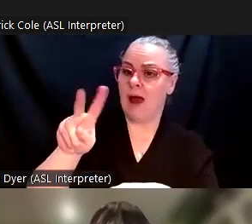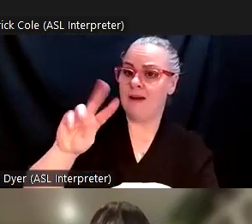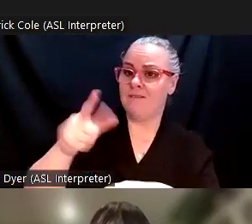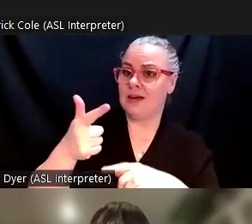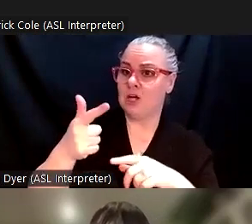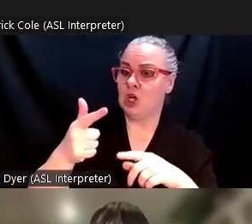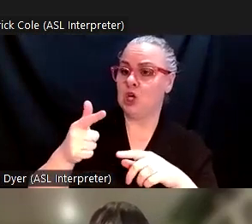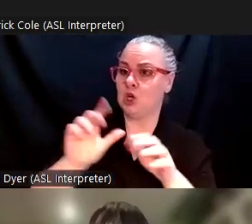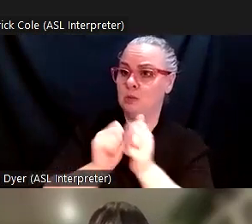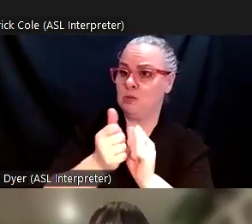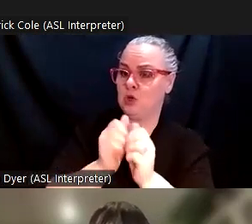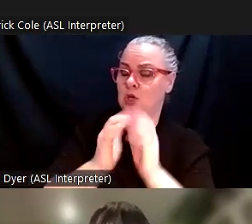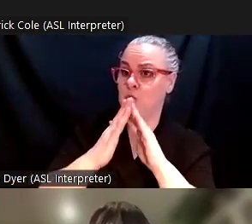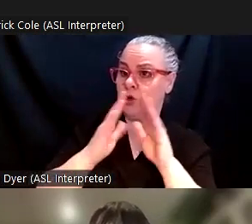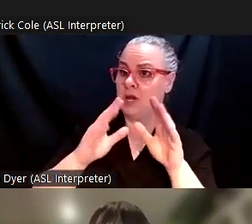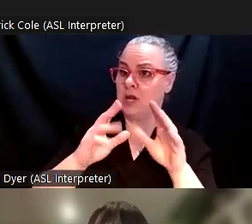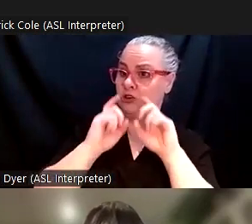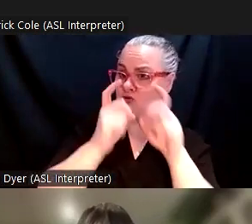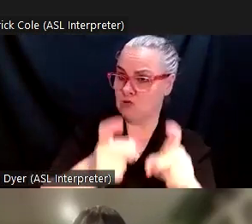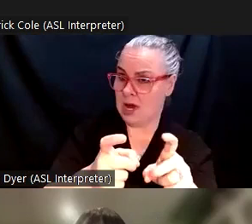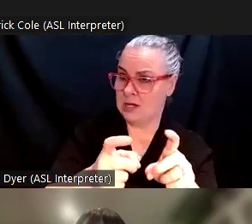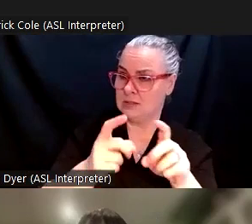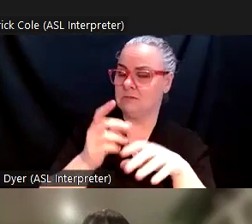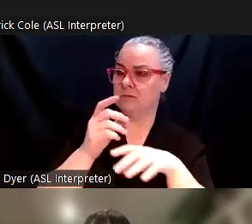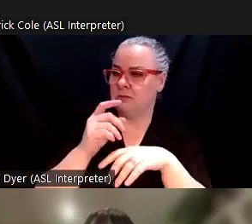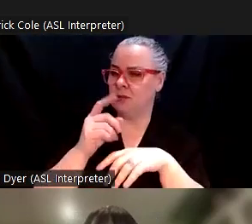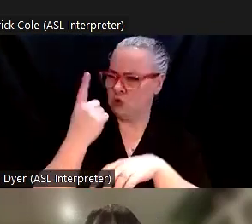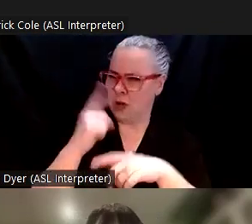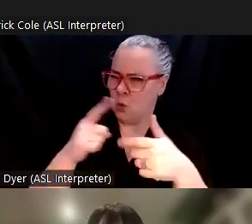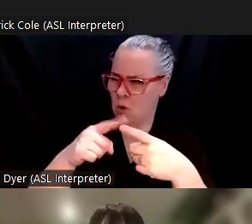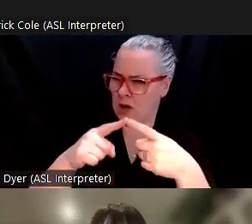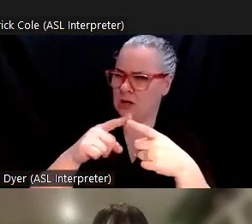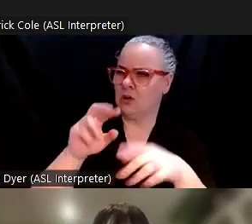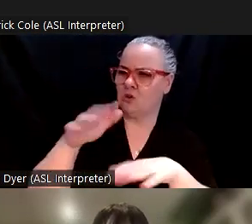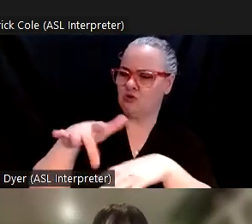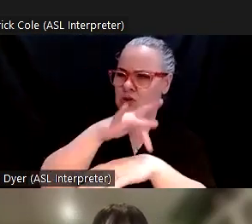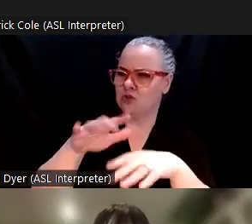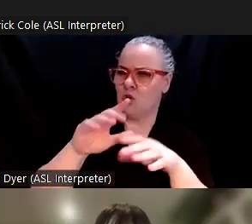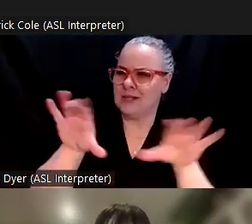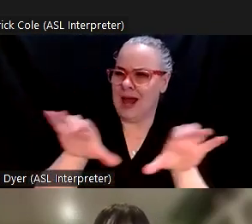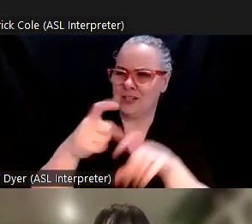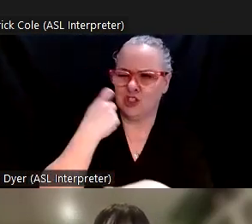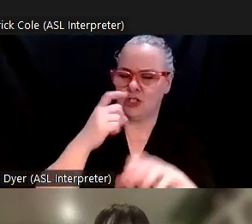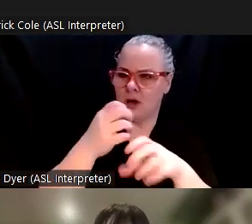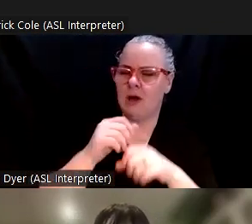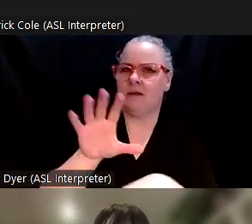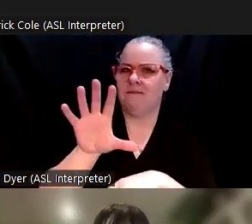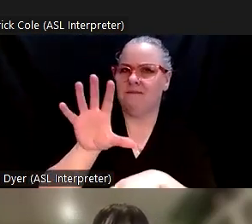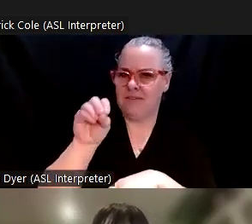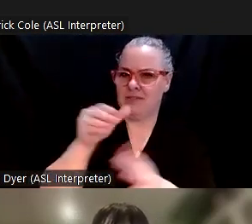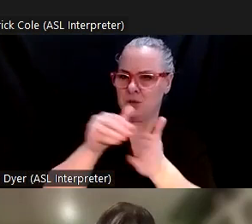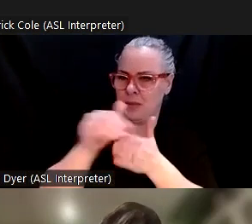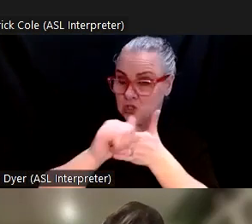Thriving Communities grant making program that Health yes. Resource in Action just got, which is